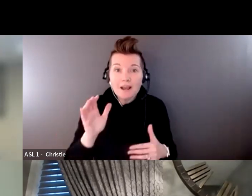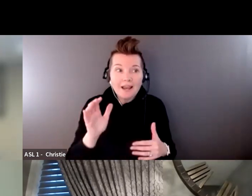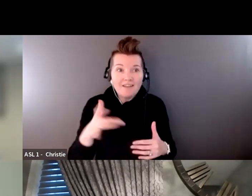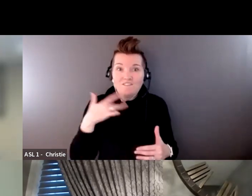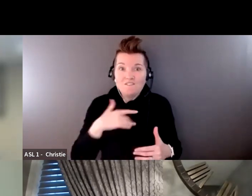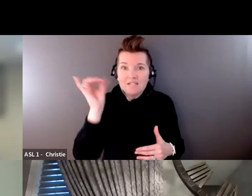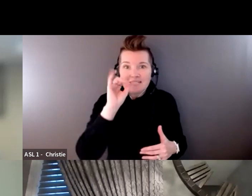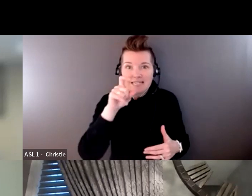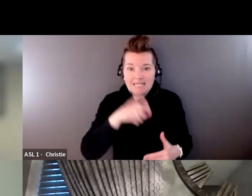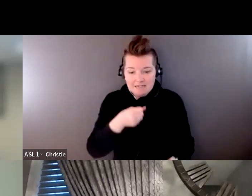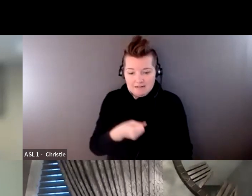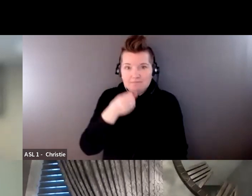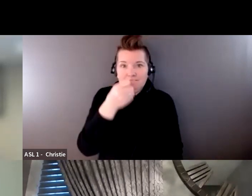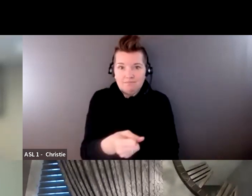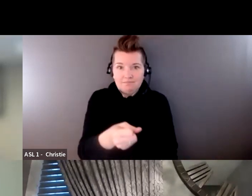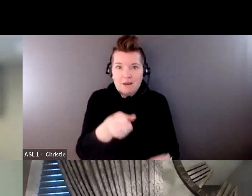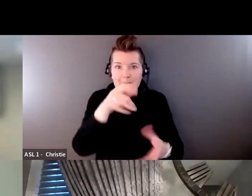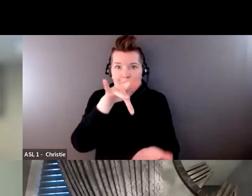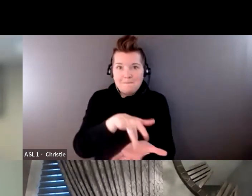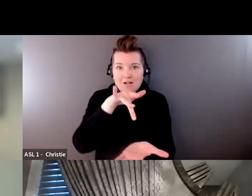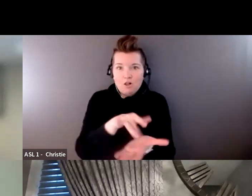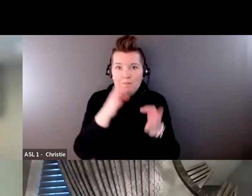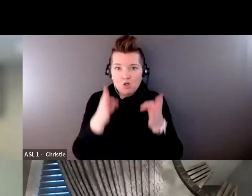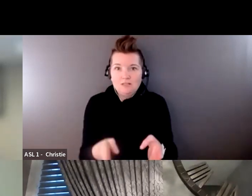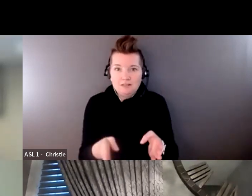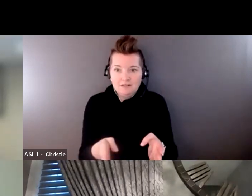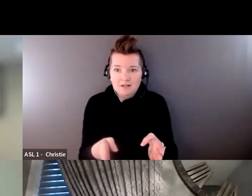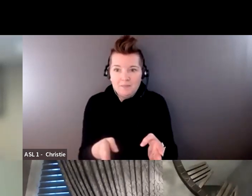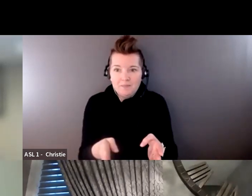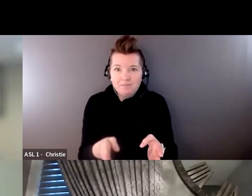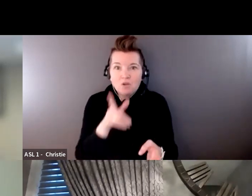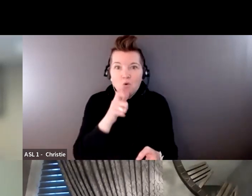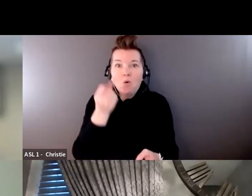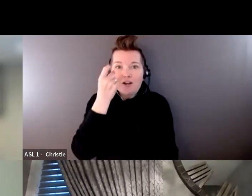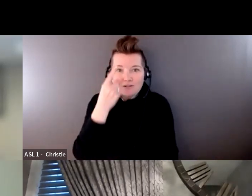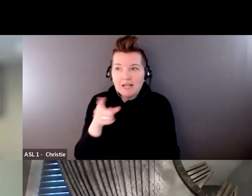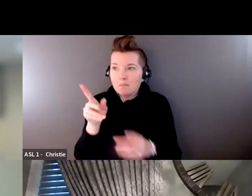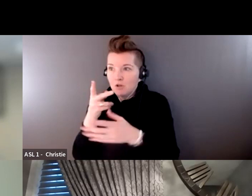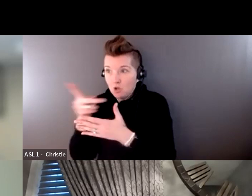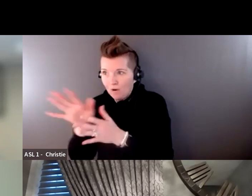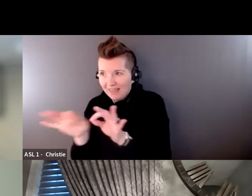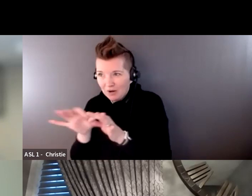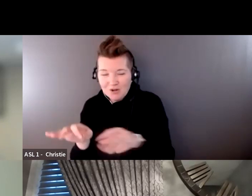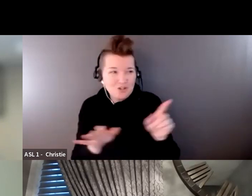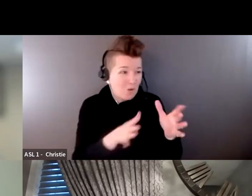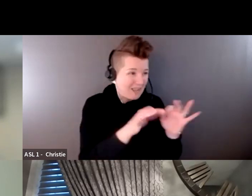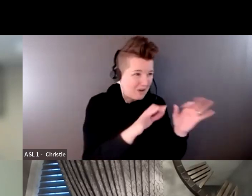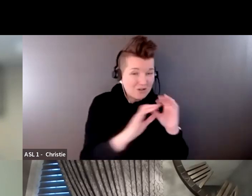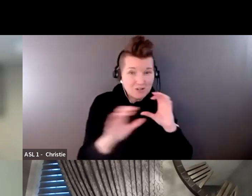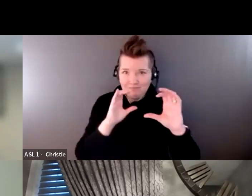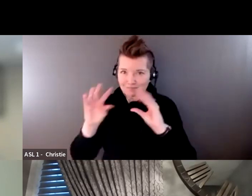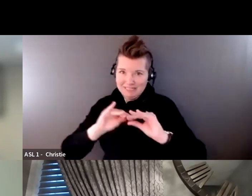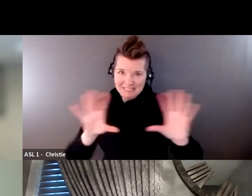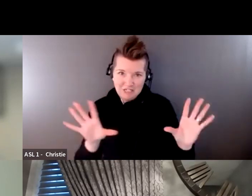or intermediary where, it can understand language from both sides and can communicate needs